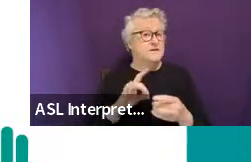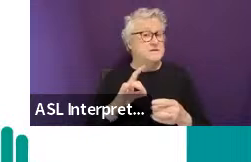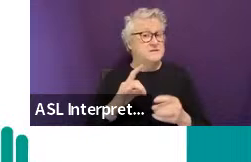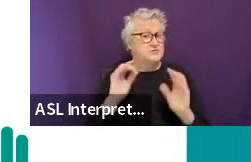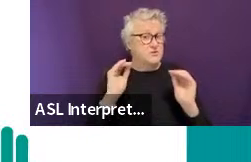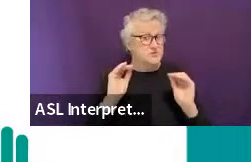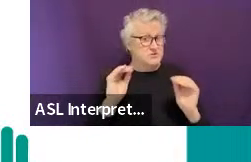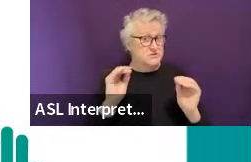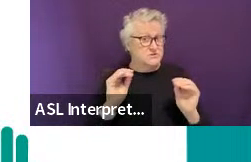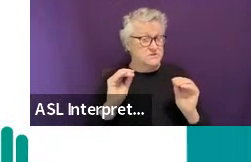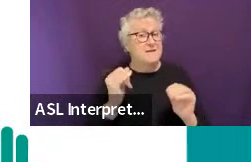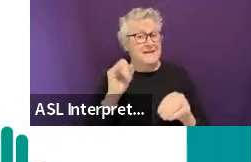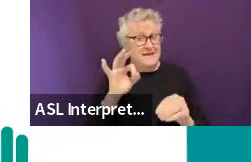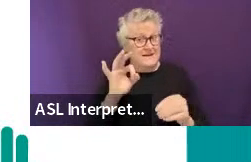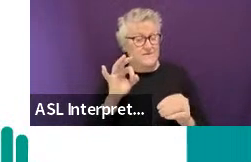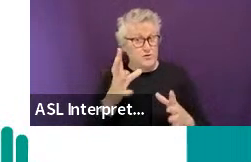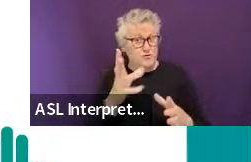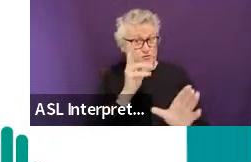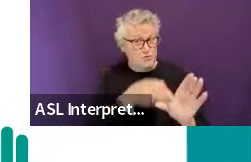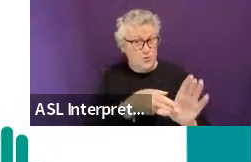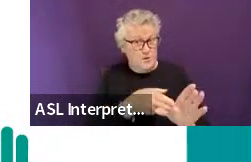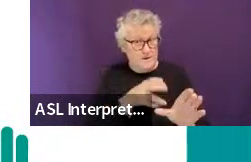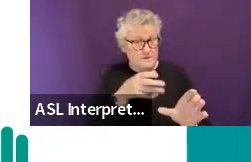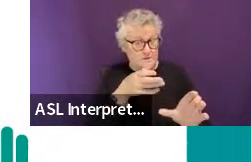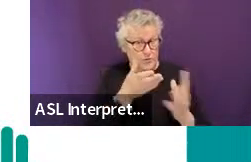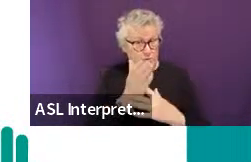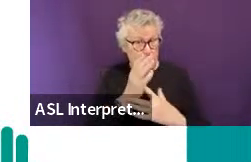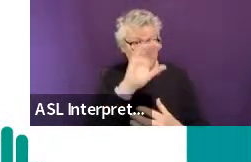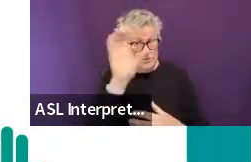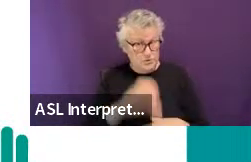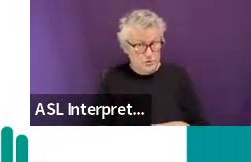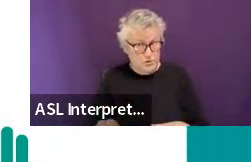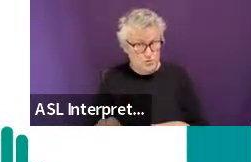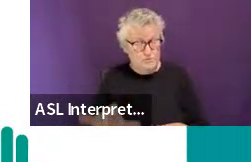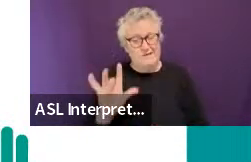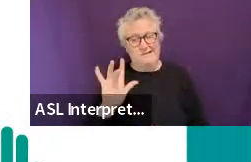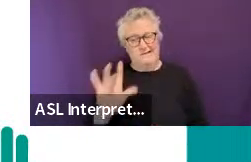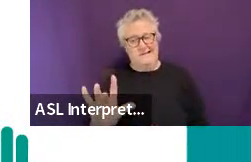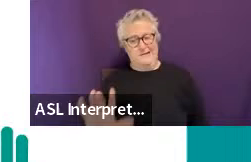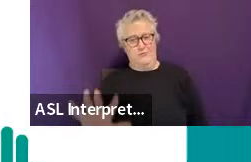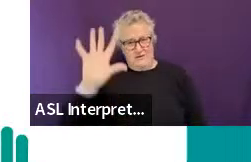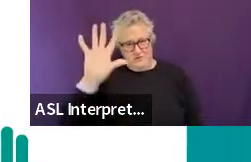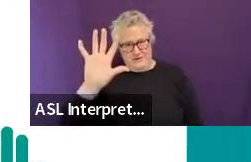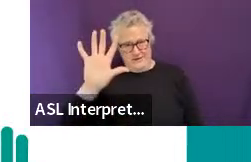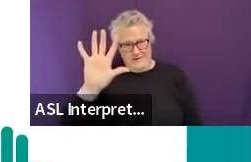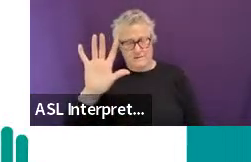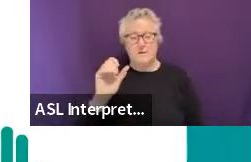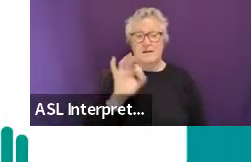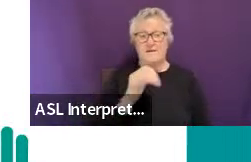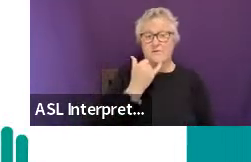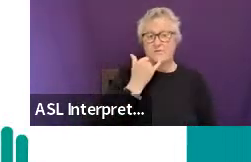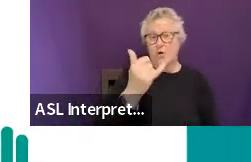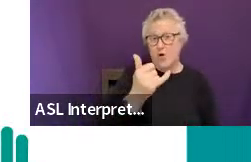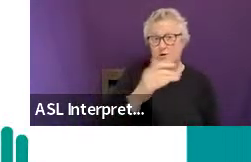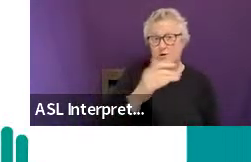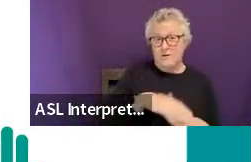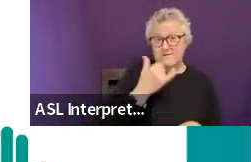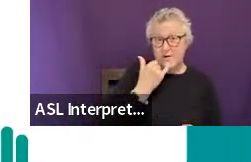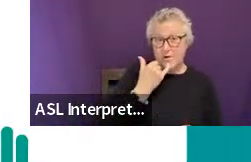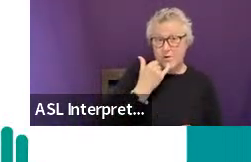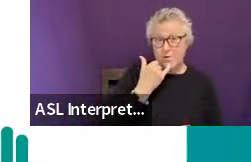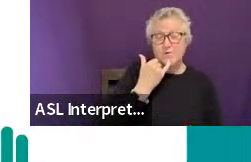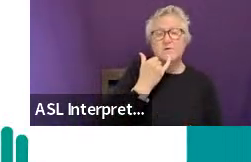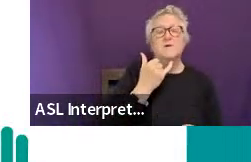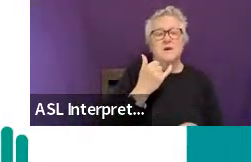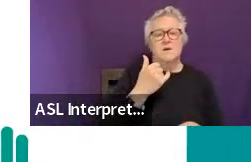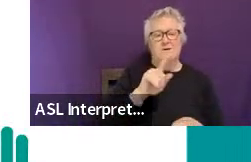verbal comment, if you have joined by Zoom, click raise hand. If you've joined by phone, press *9 to raise your hand. The